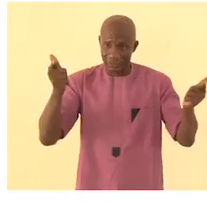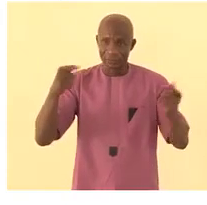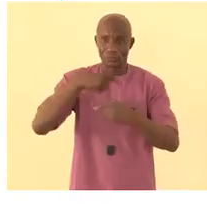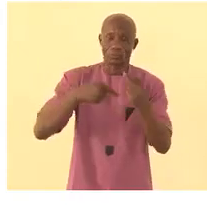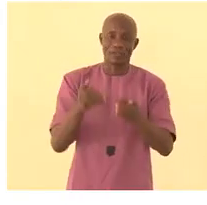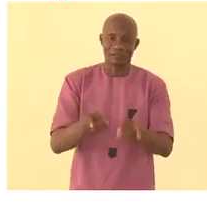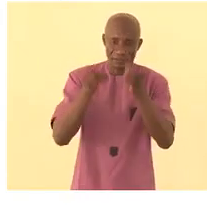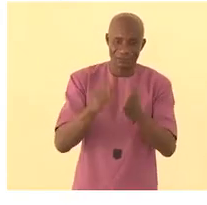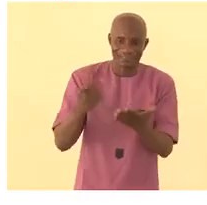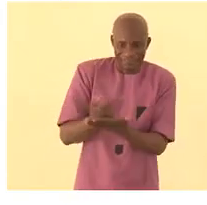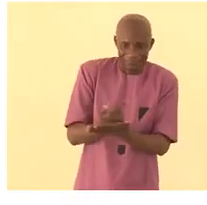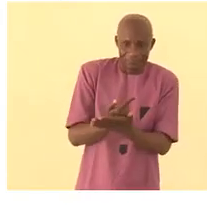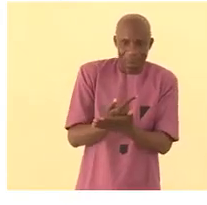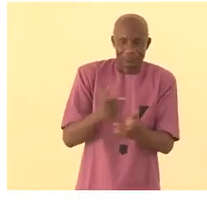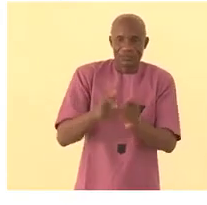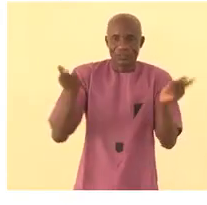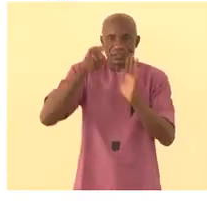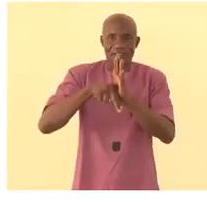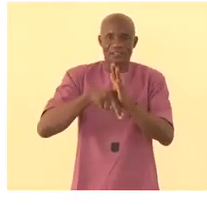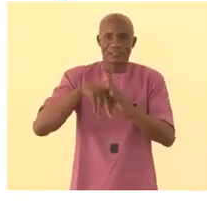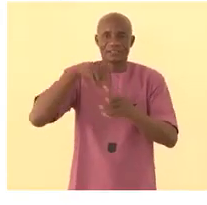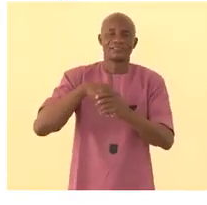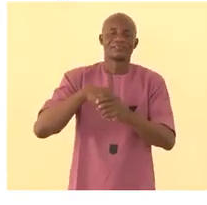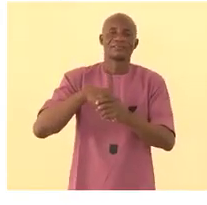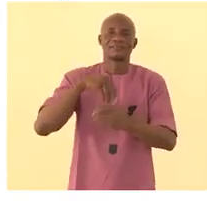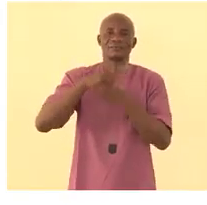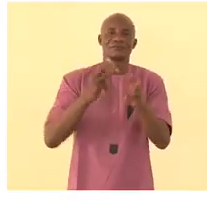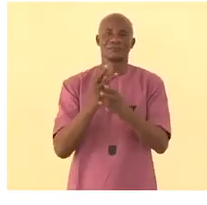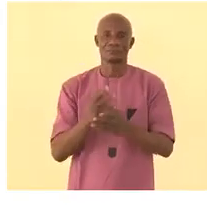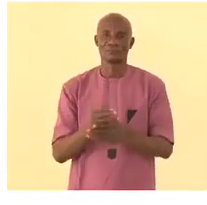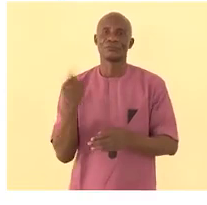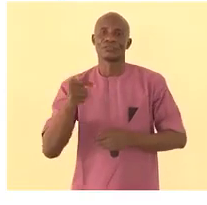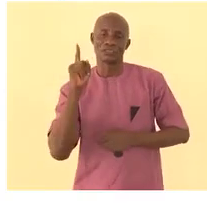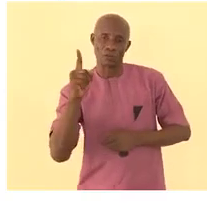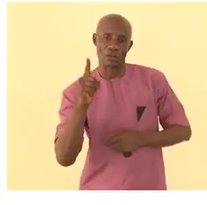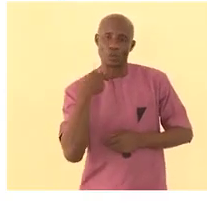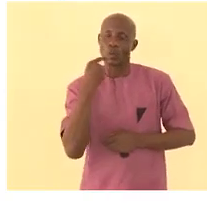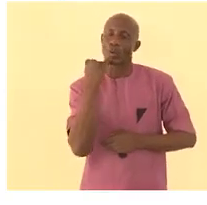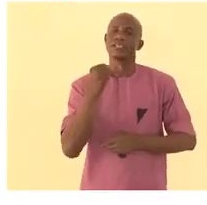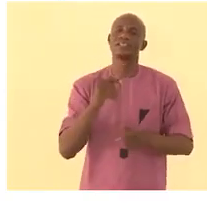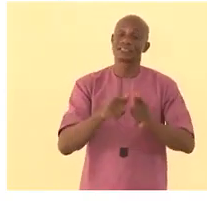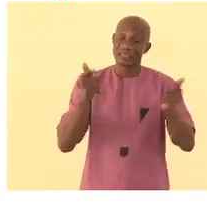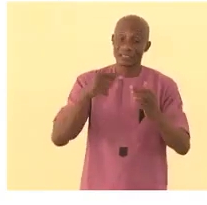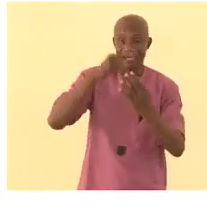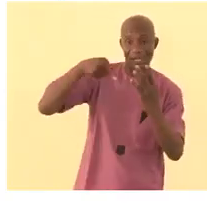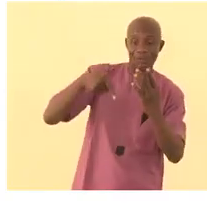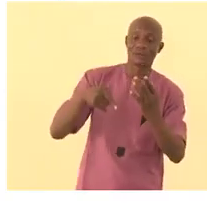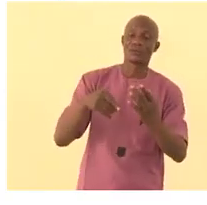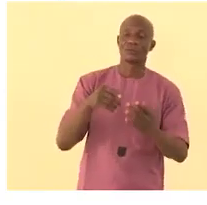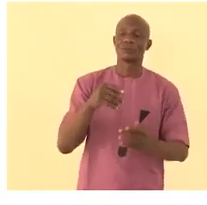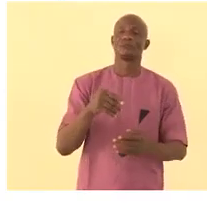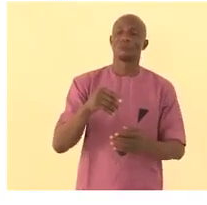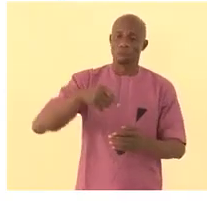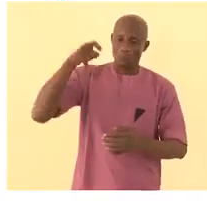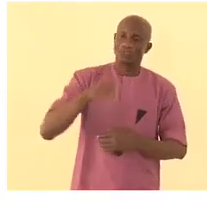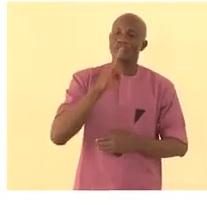his disciples were discussing greatness in terms of the world. The one who is great among you must be